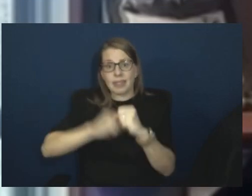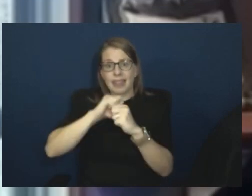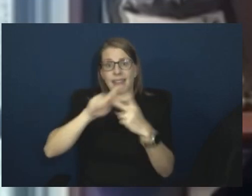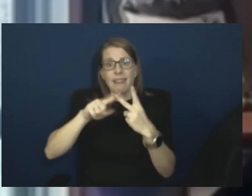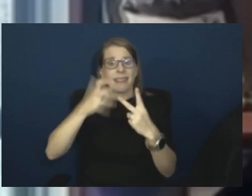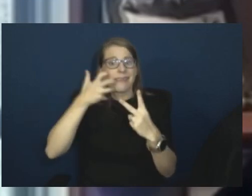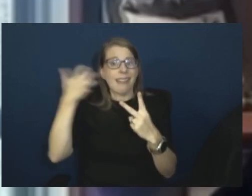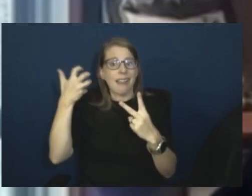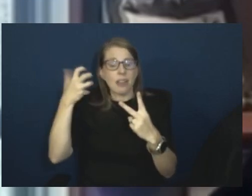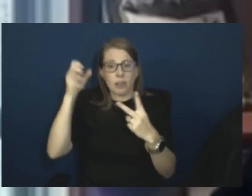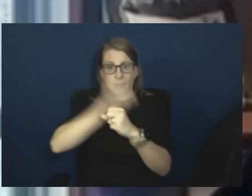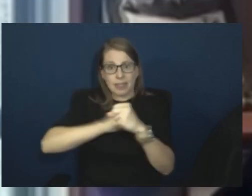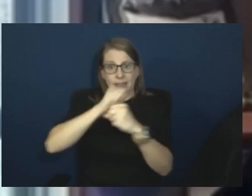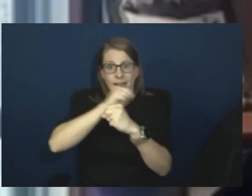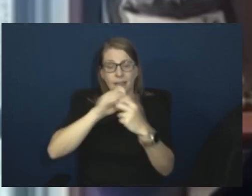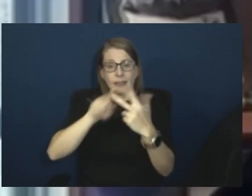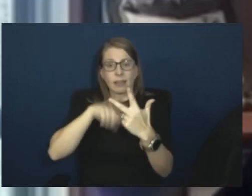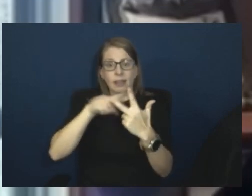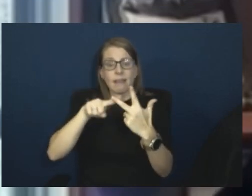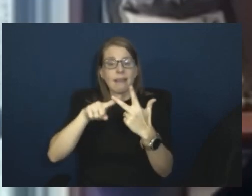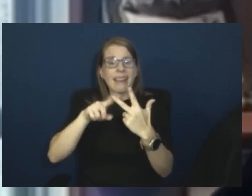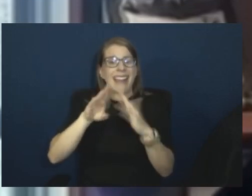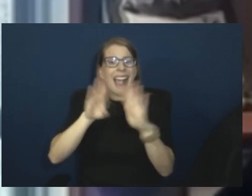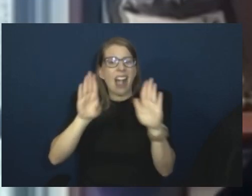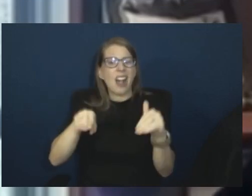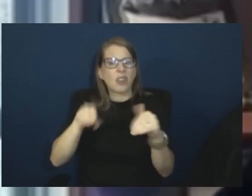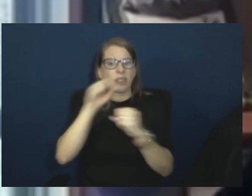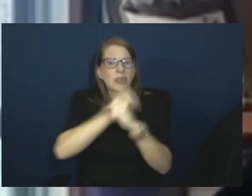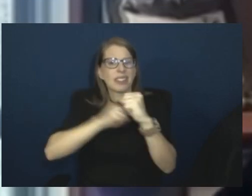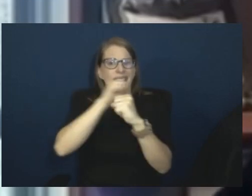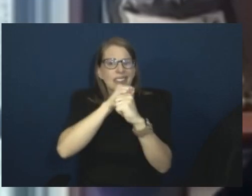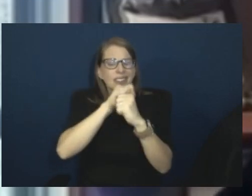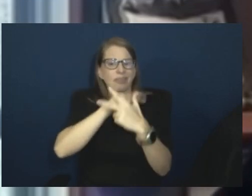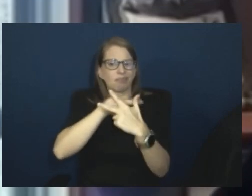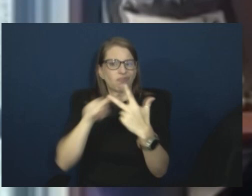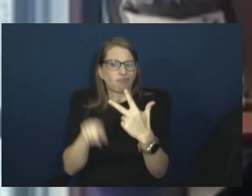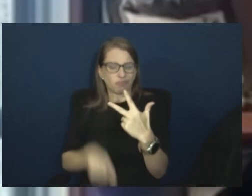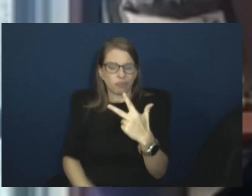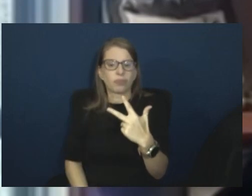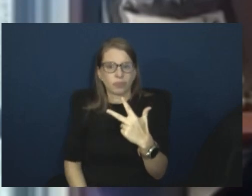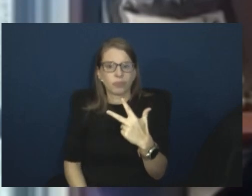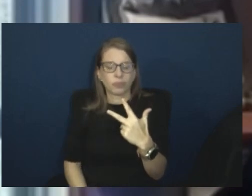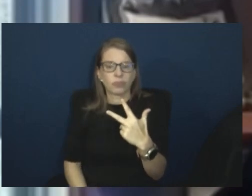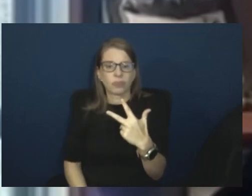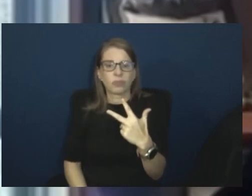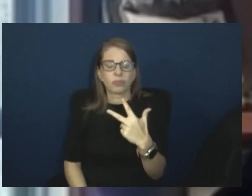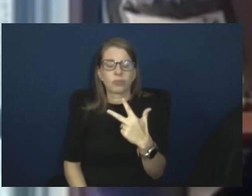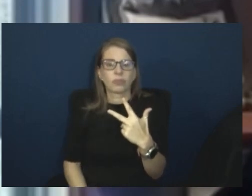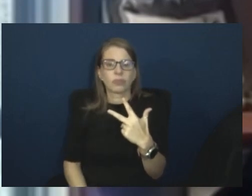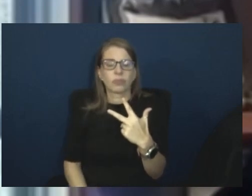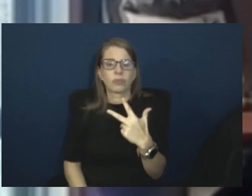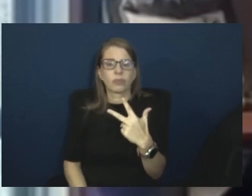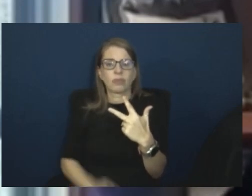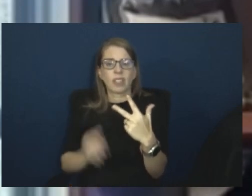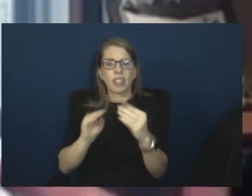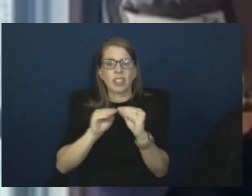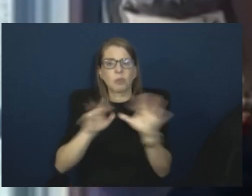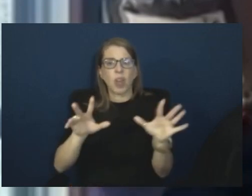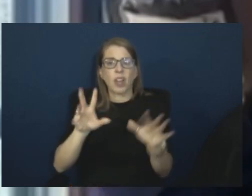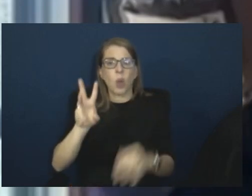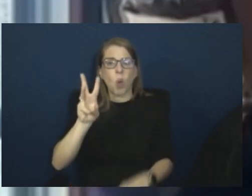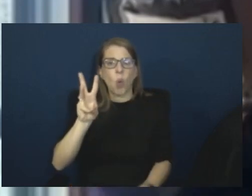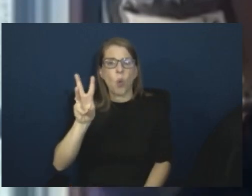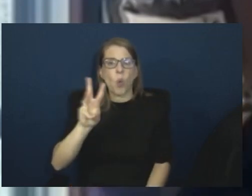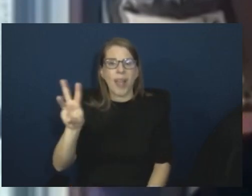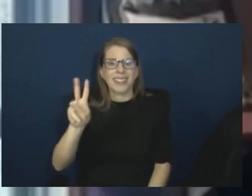Aedes albopictus. And then a house mosquito, Culex pipiens, or Puncta fasciatus, that spreads West Nile. So we had